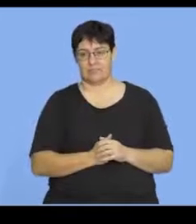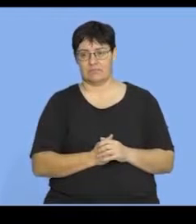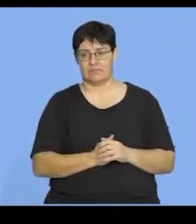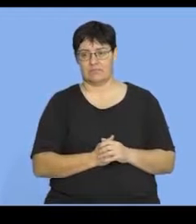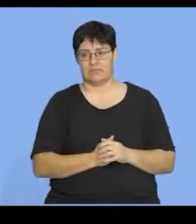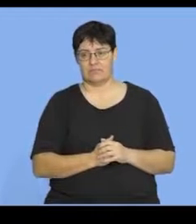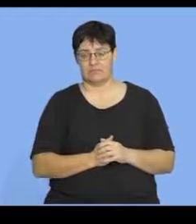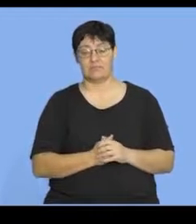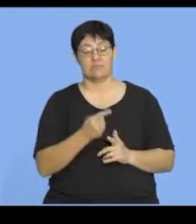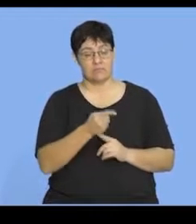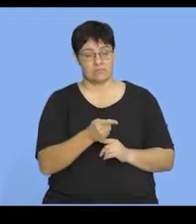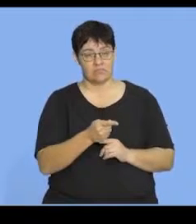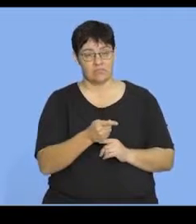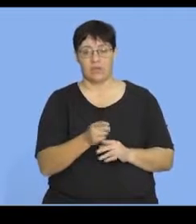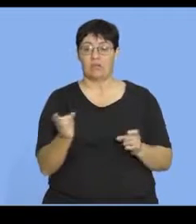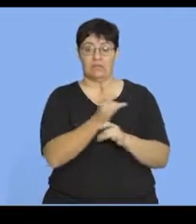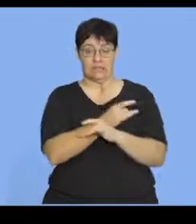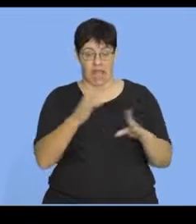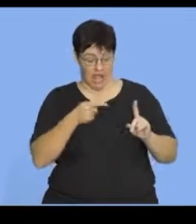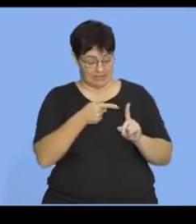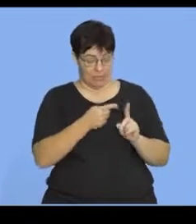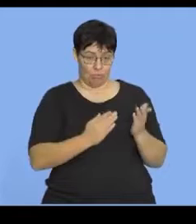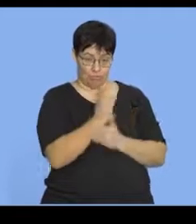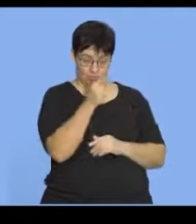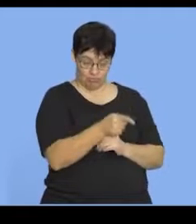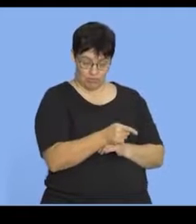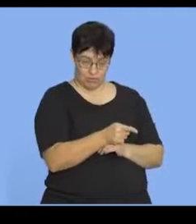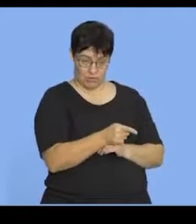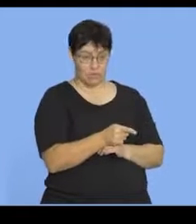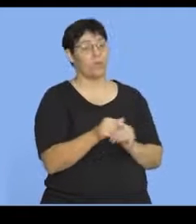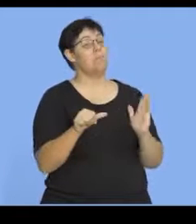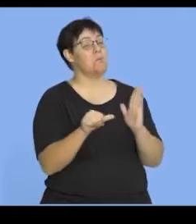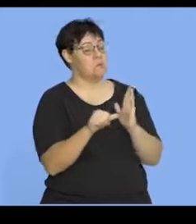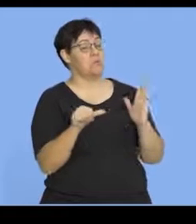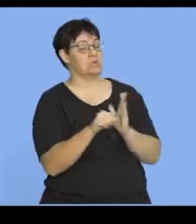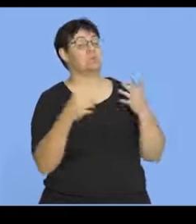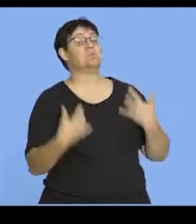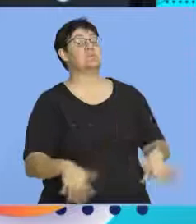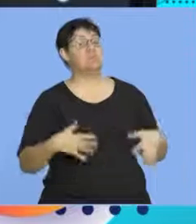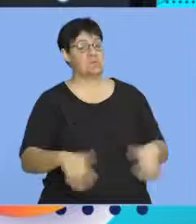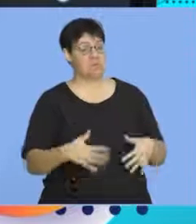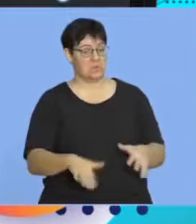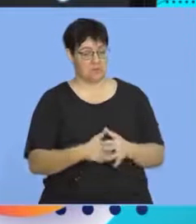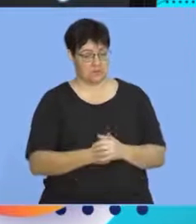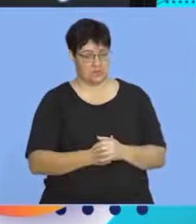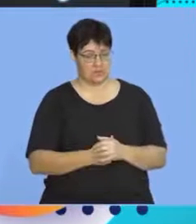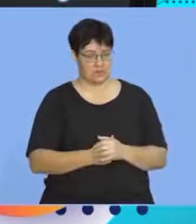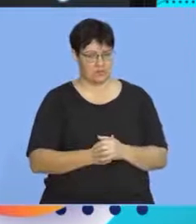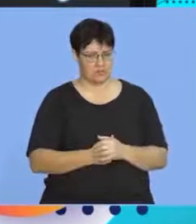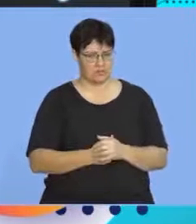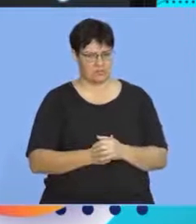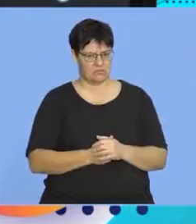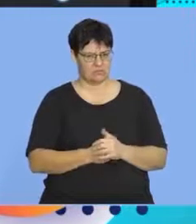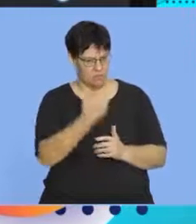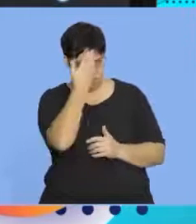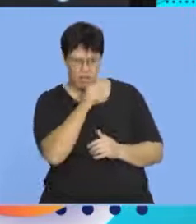The fact that it goes through the origin is very important. Why do I